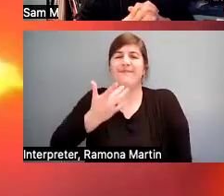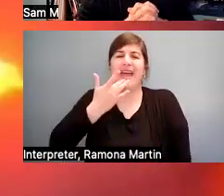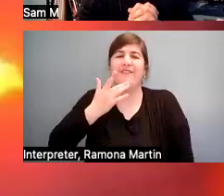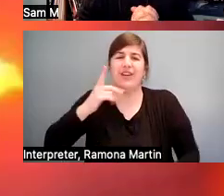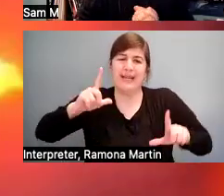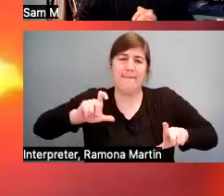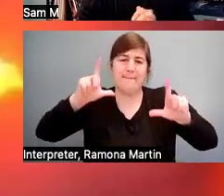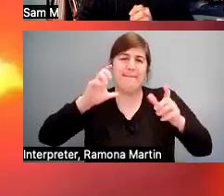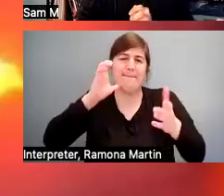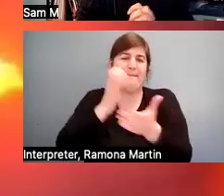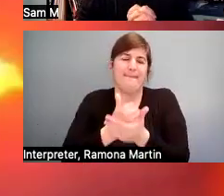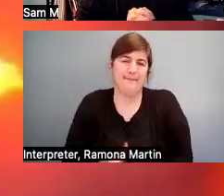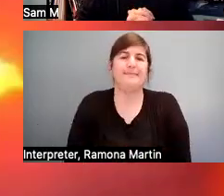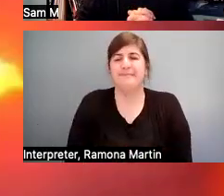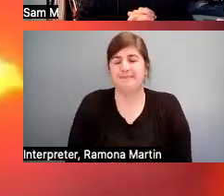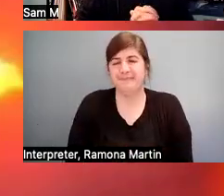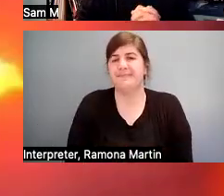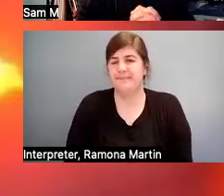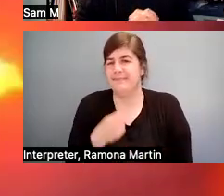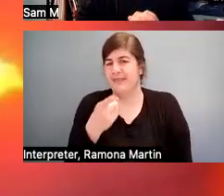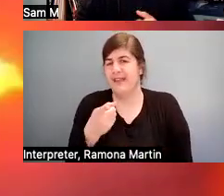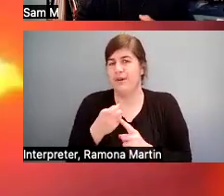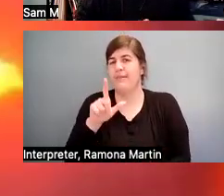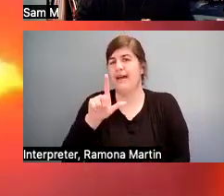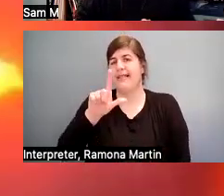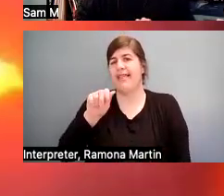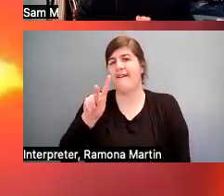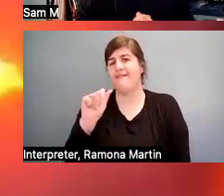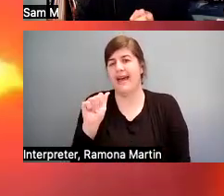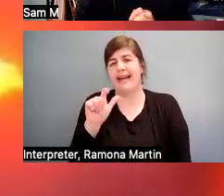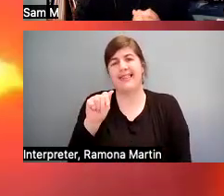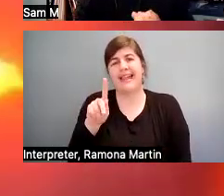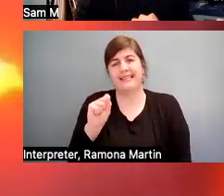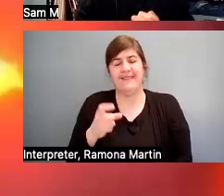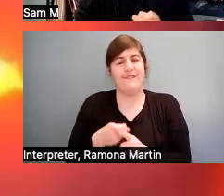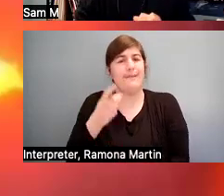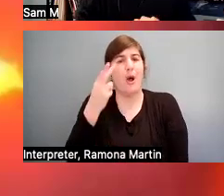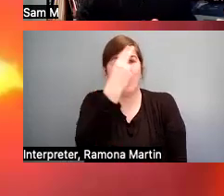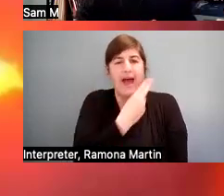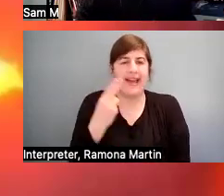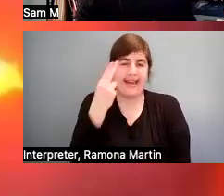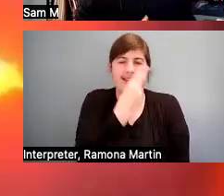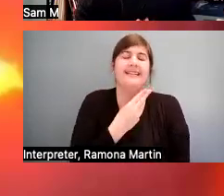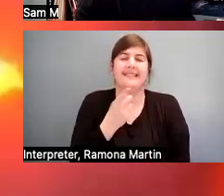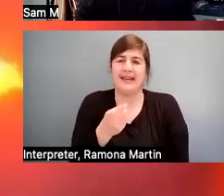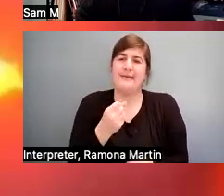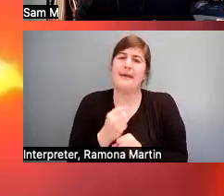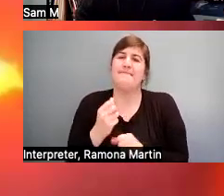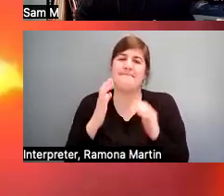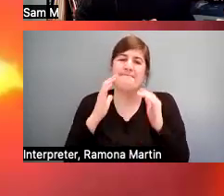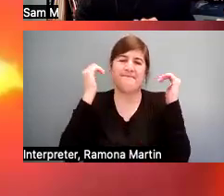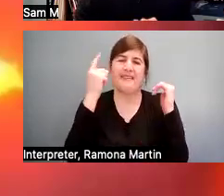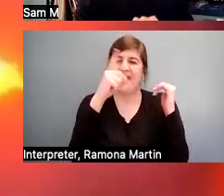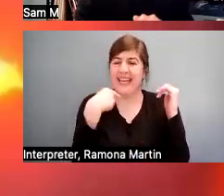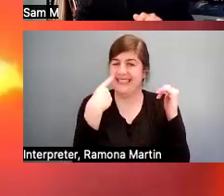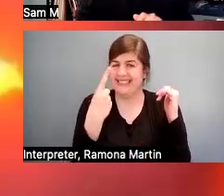from a volcano, which is actually from one of the lava lakes on Hawaii in the past, where it produced a nice little smiley face.